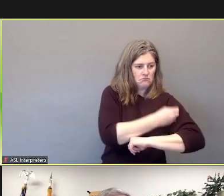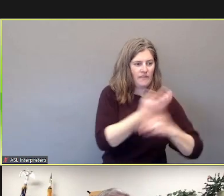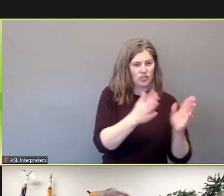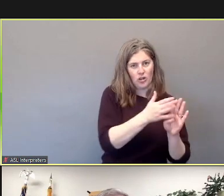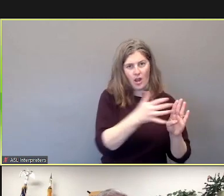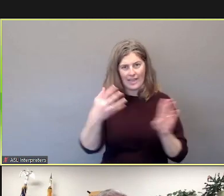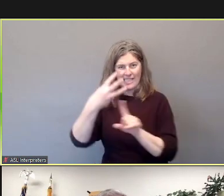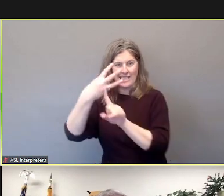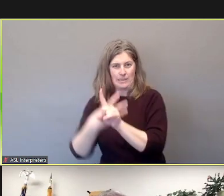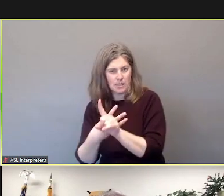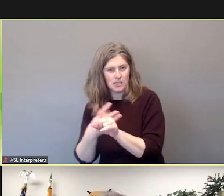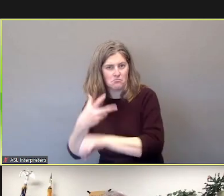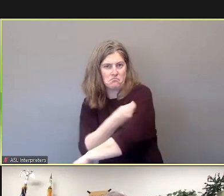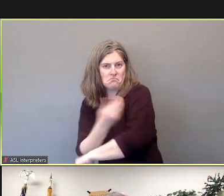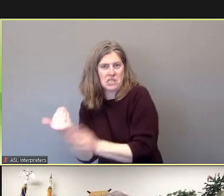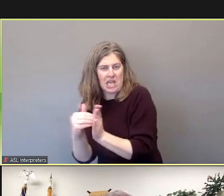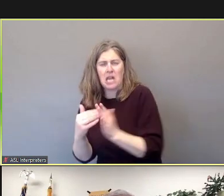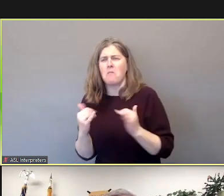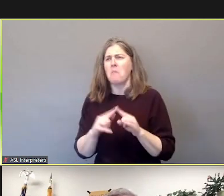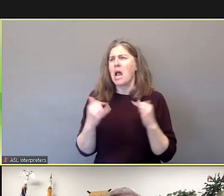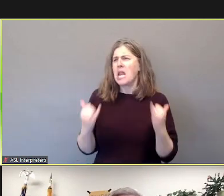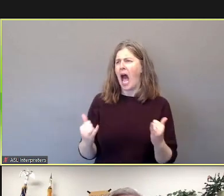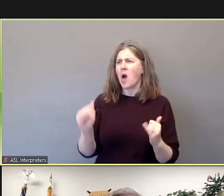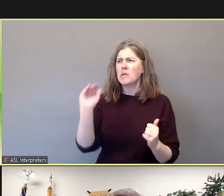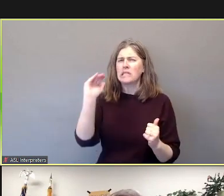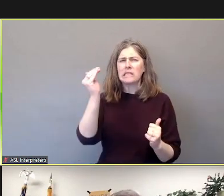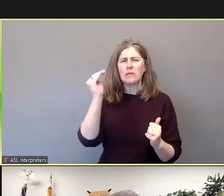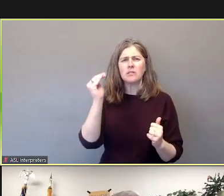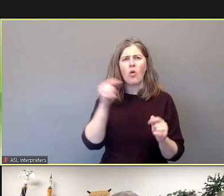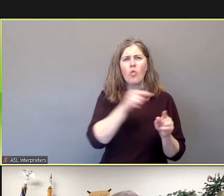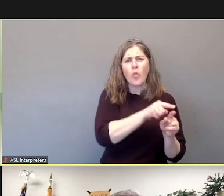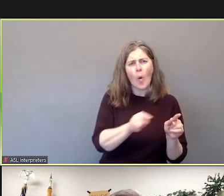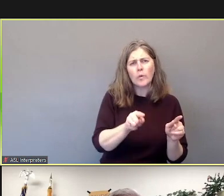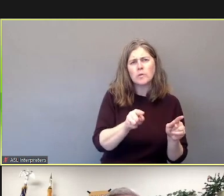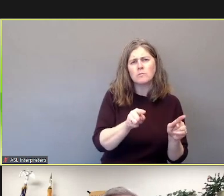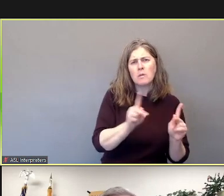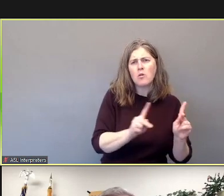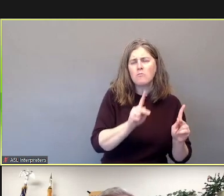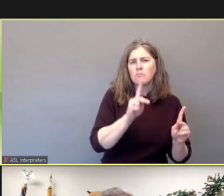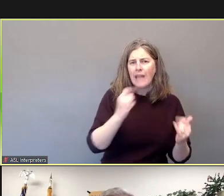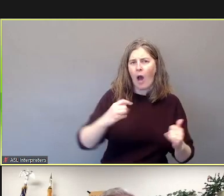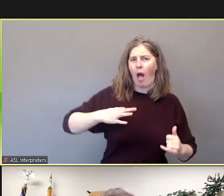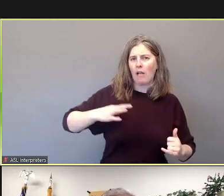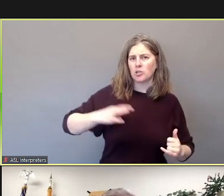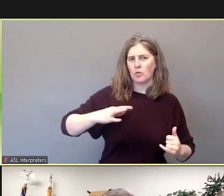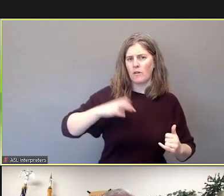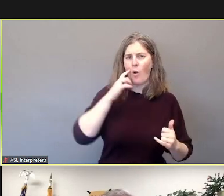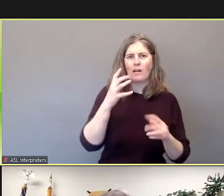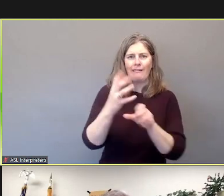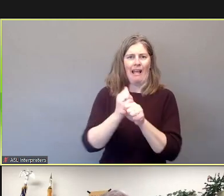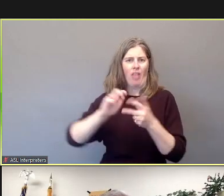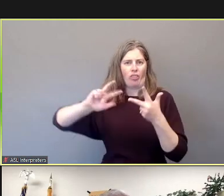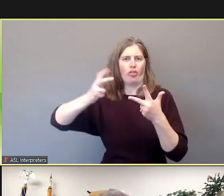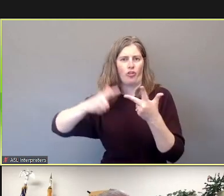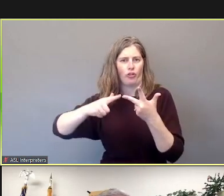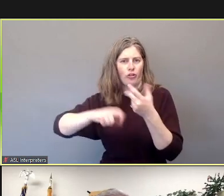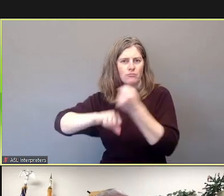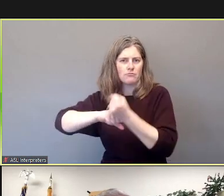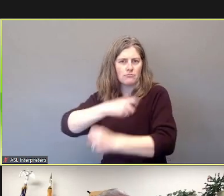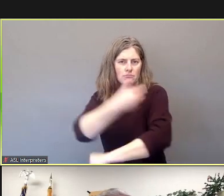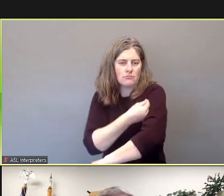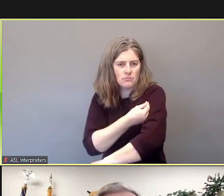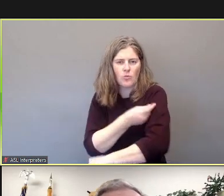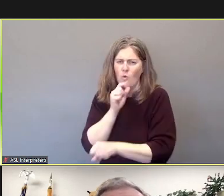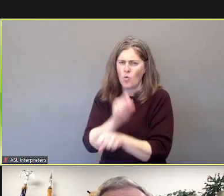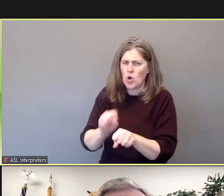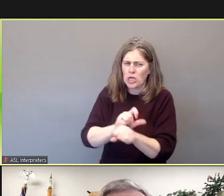actually we're now at the point in time where almost all those folks are eligible for the booster. So we're working hard